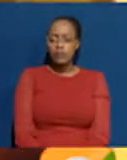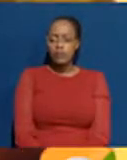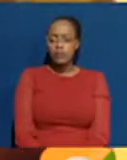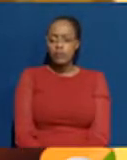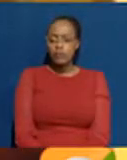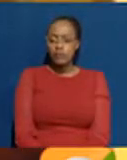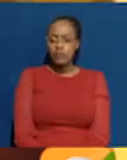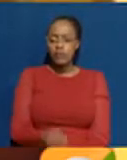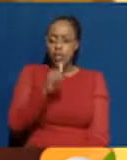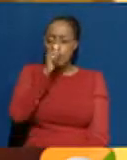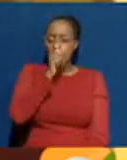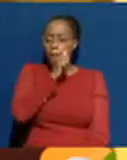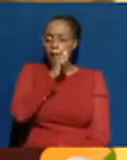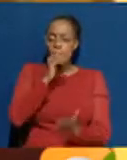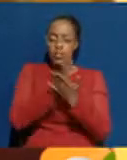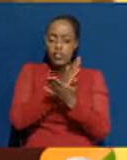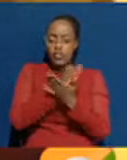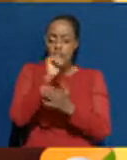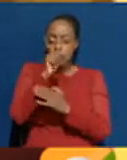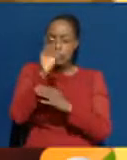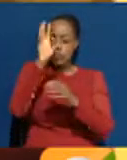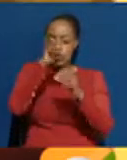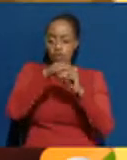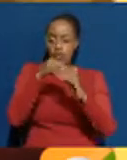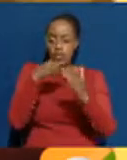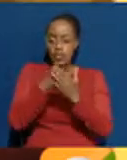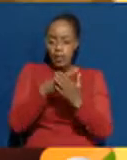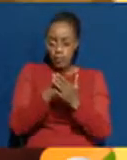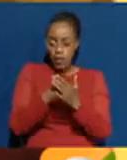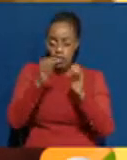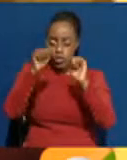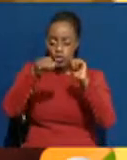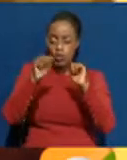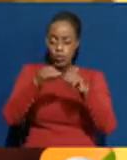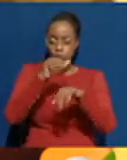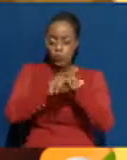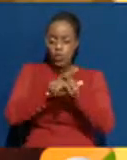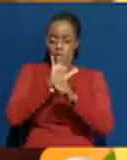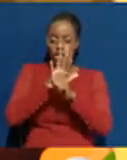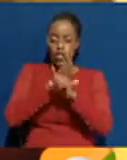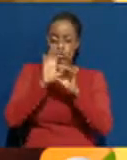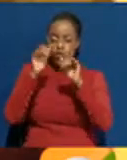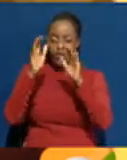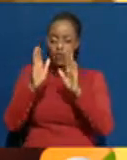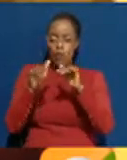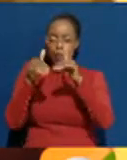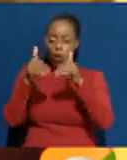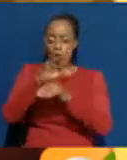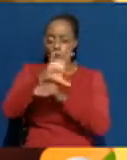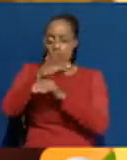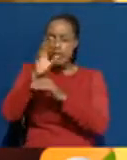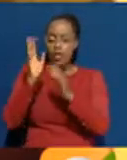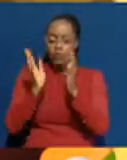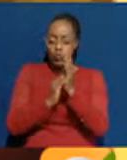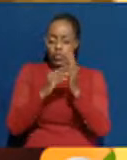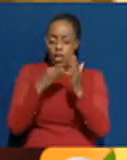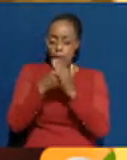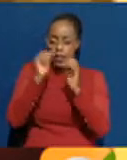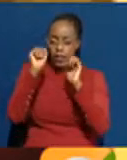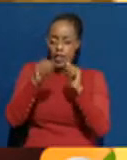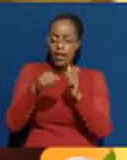So can the private sector put money to be able to reach more farmers? Can the county put money